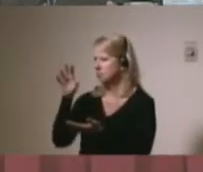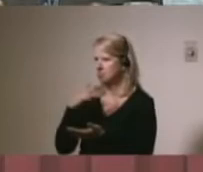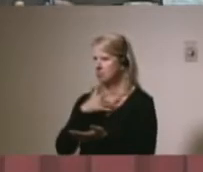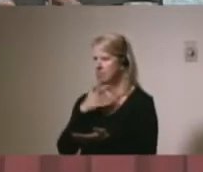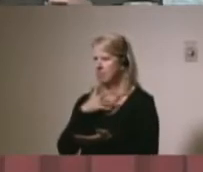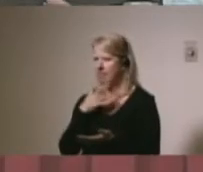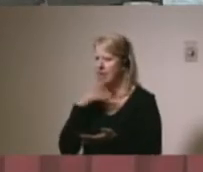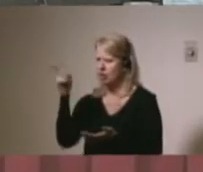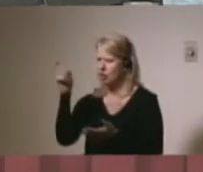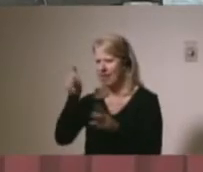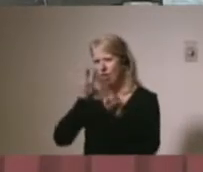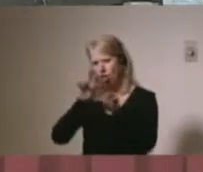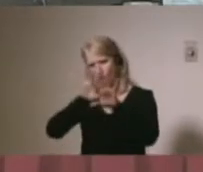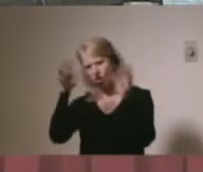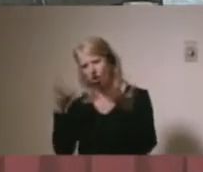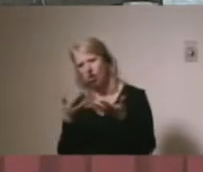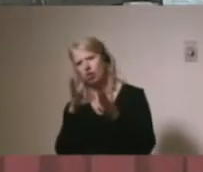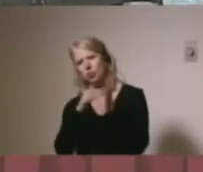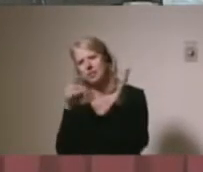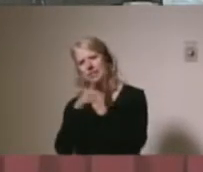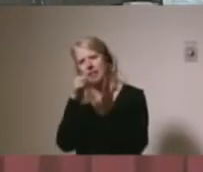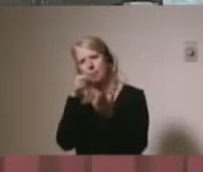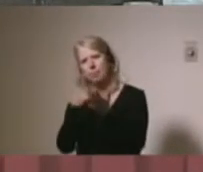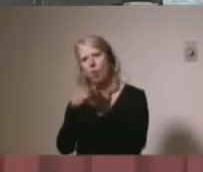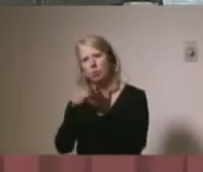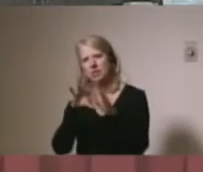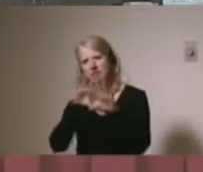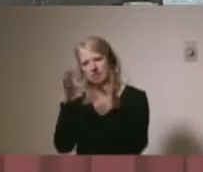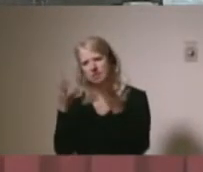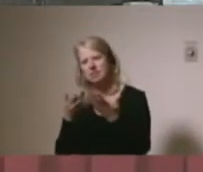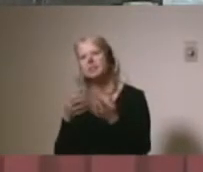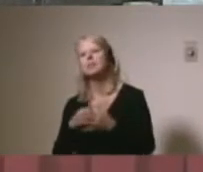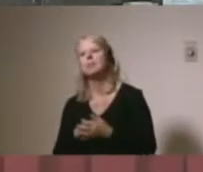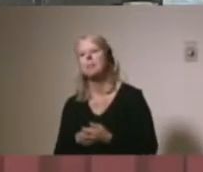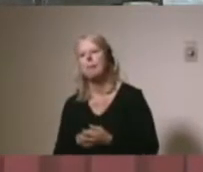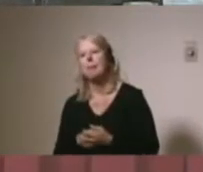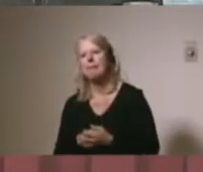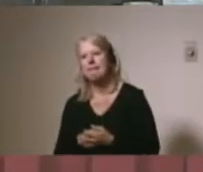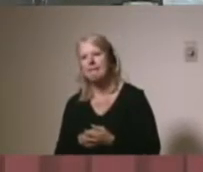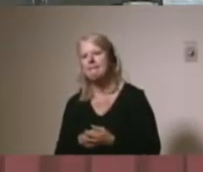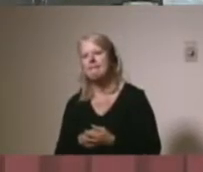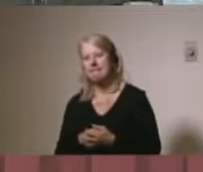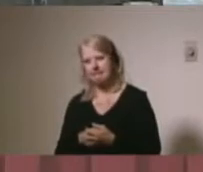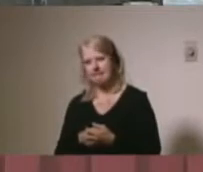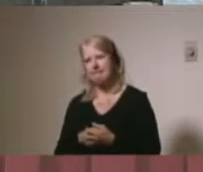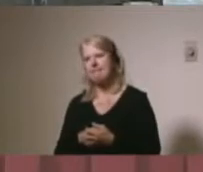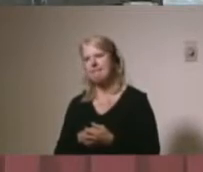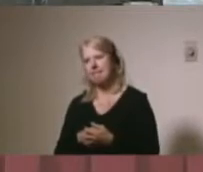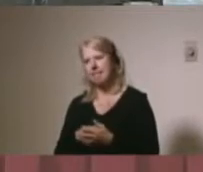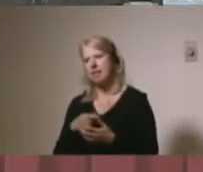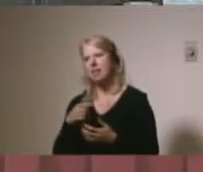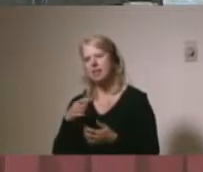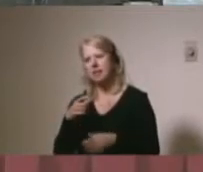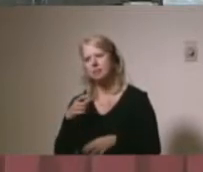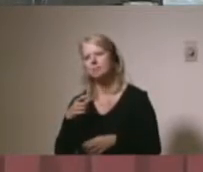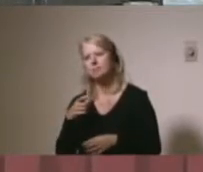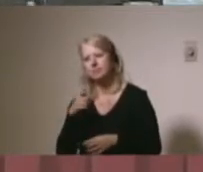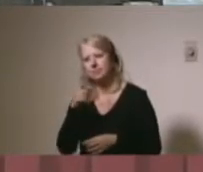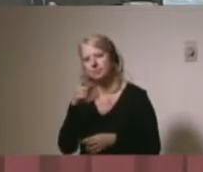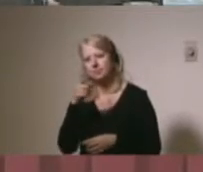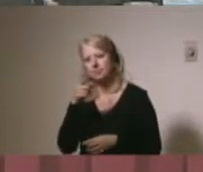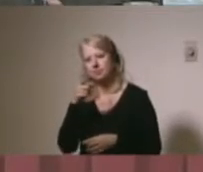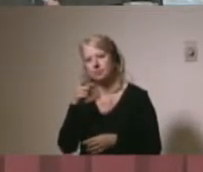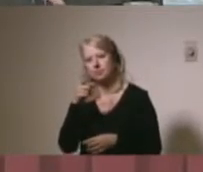at the wider what New Zealand New Zealand Post, and I suppose universality of